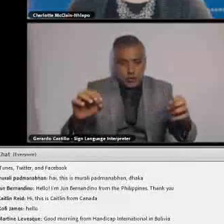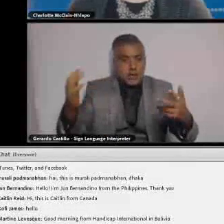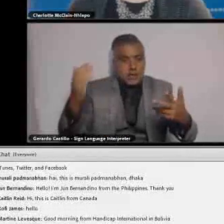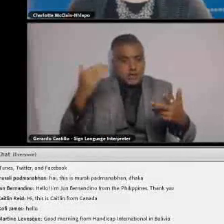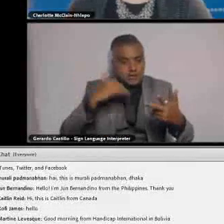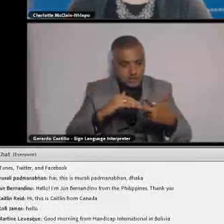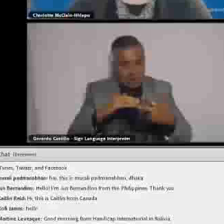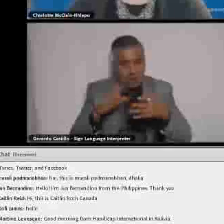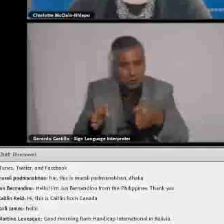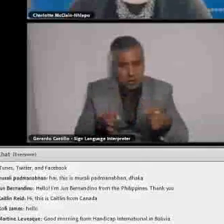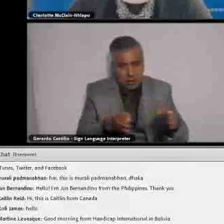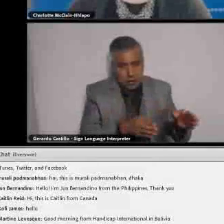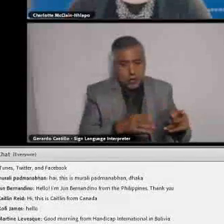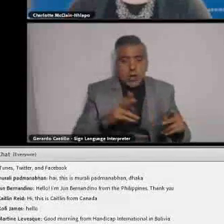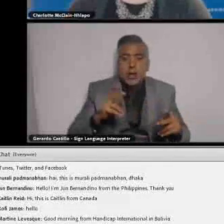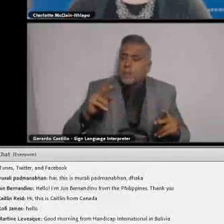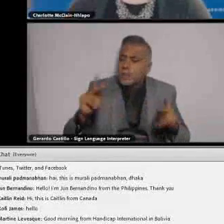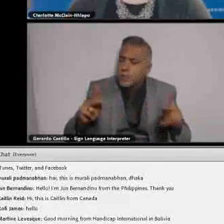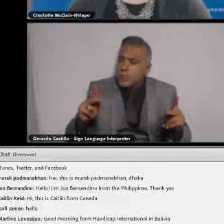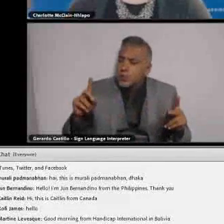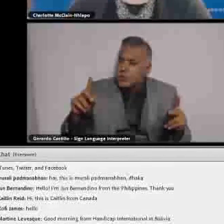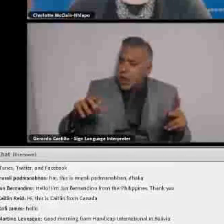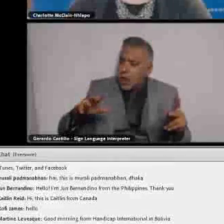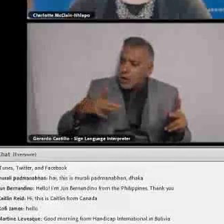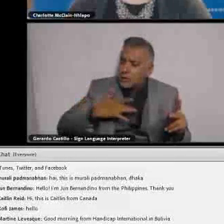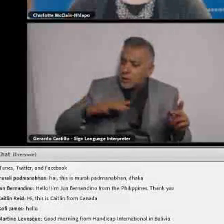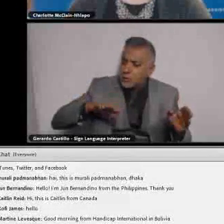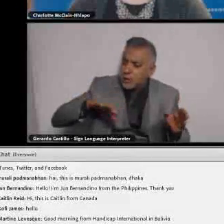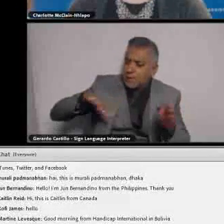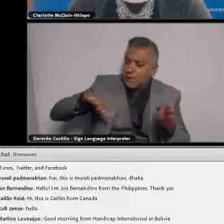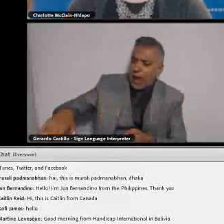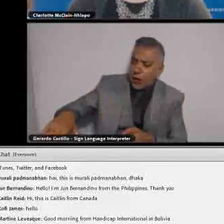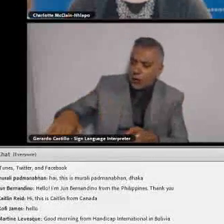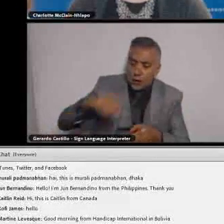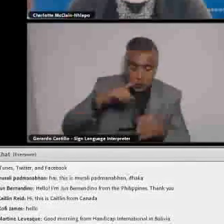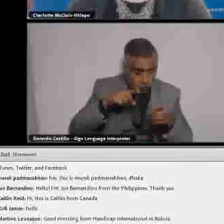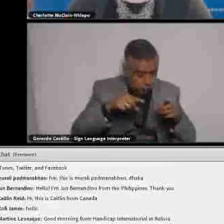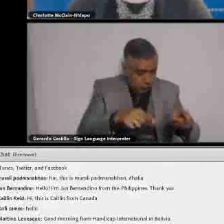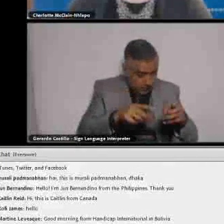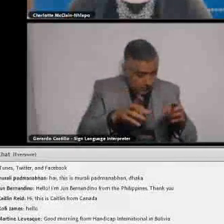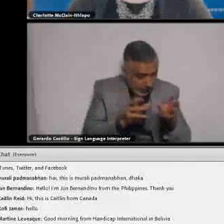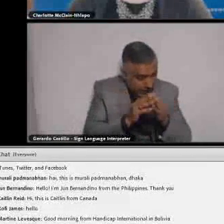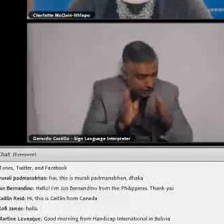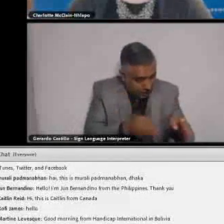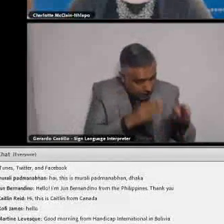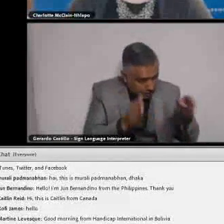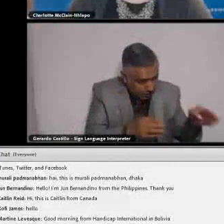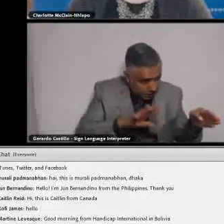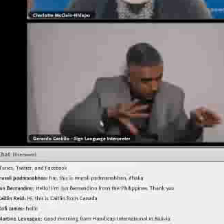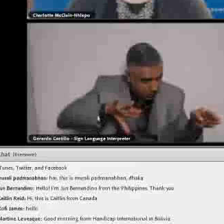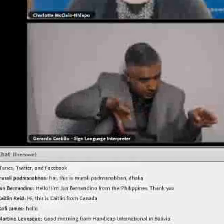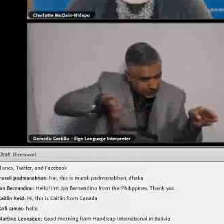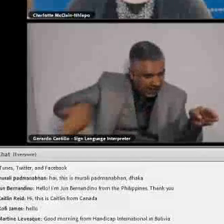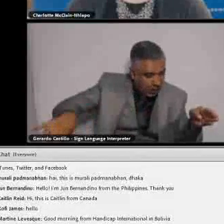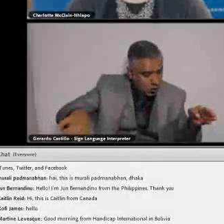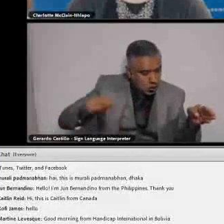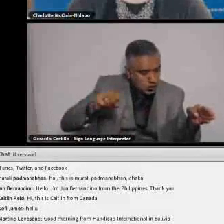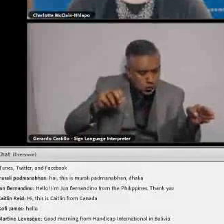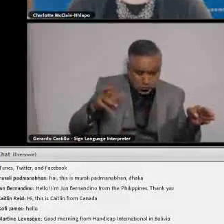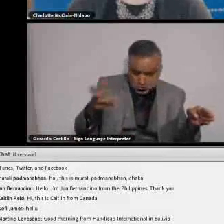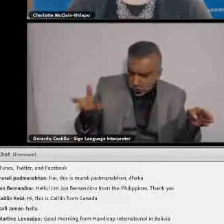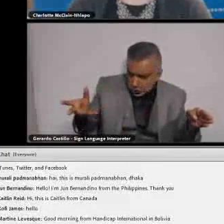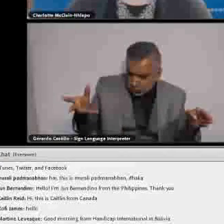with disabilities are often left out of preparedness plans. And so they are just left out of the